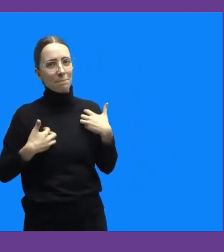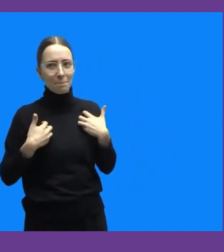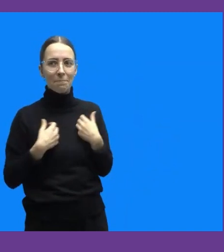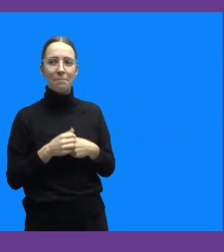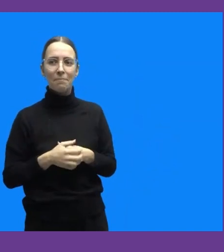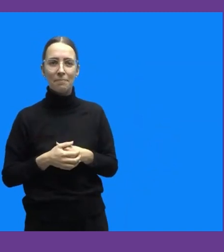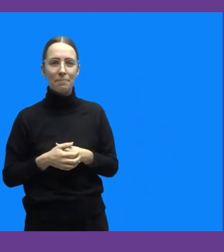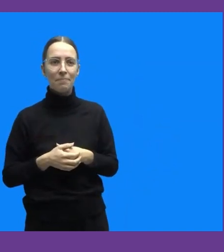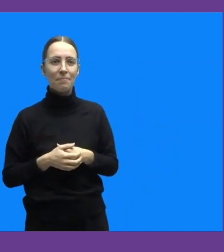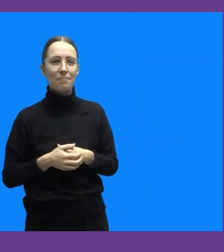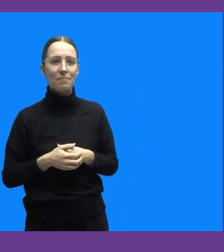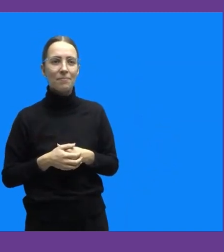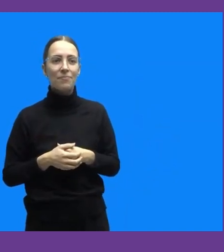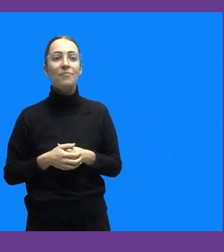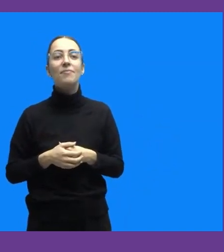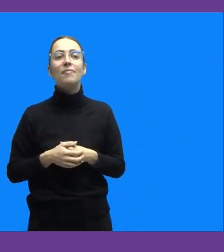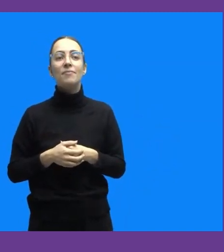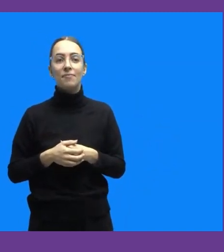have a question there.